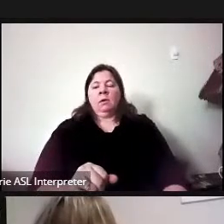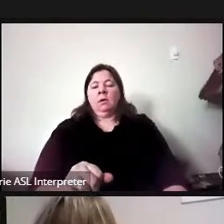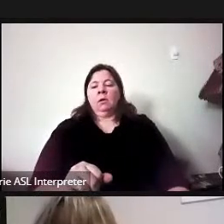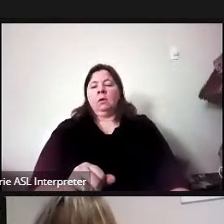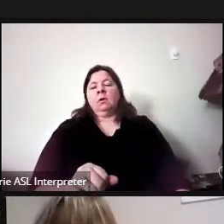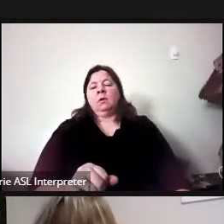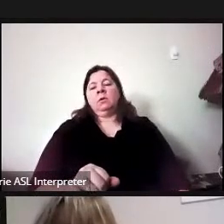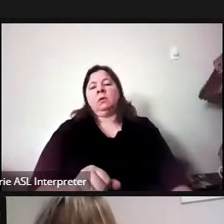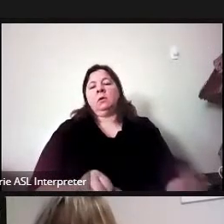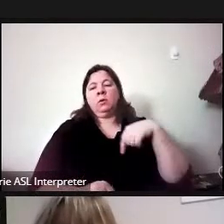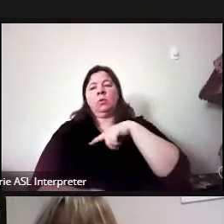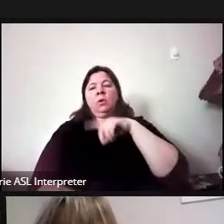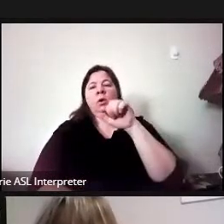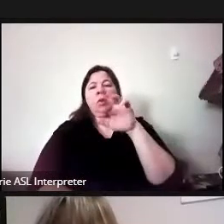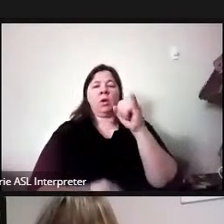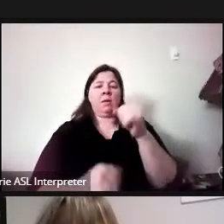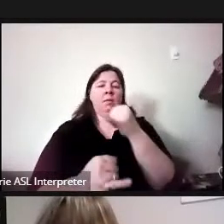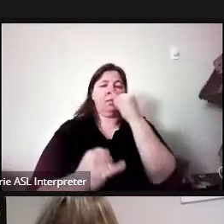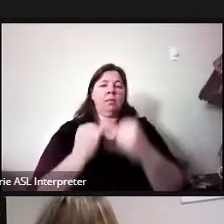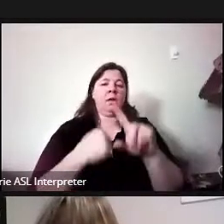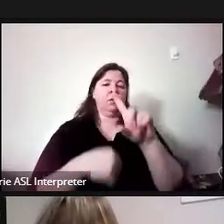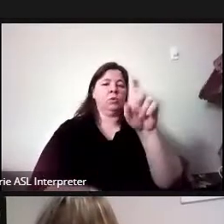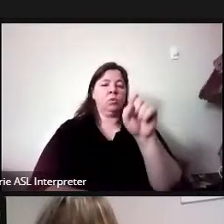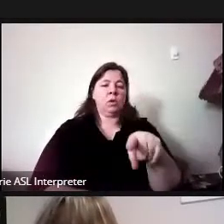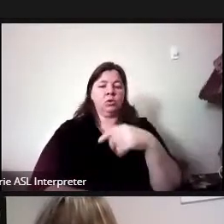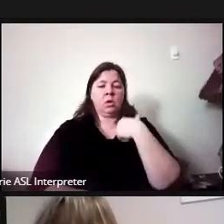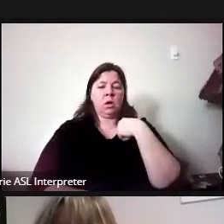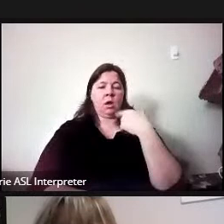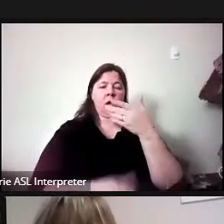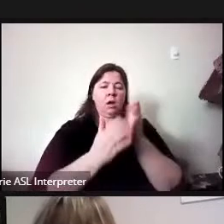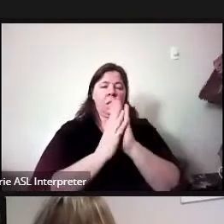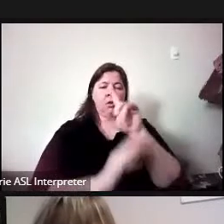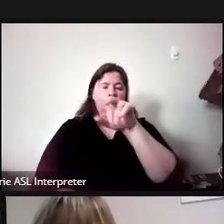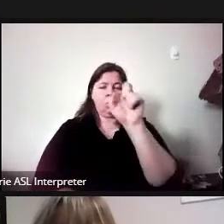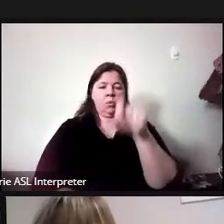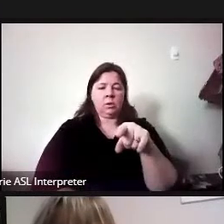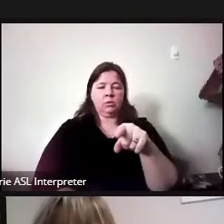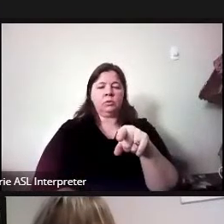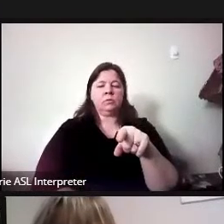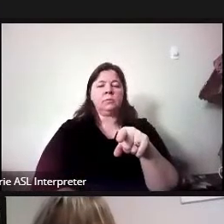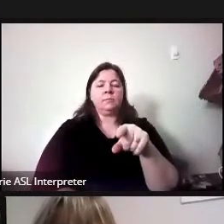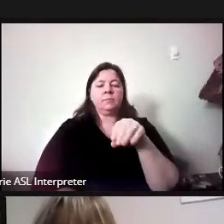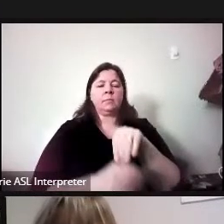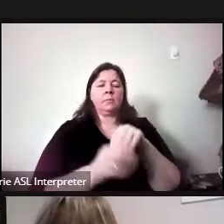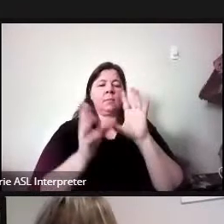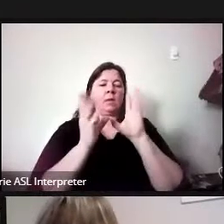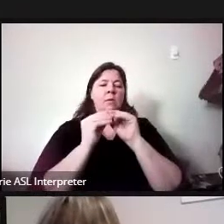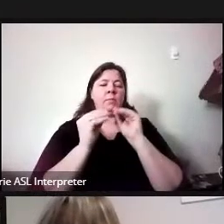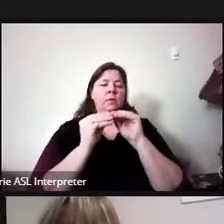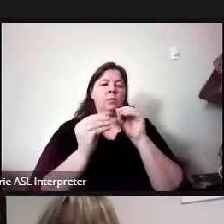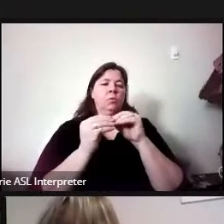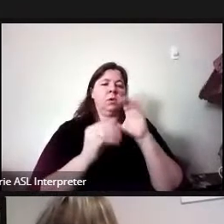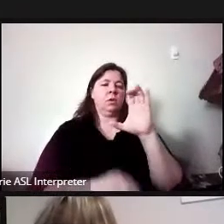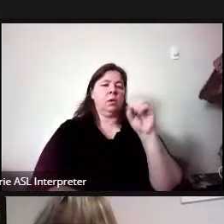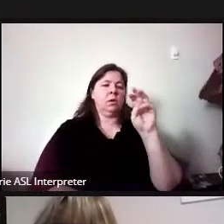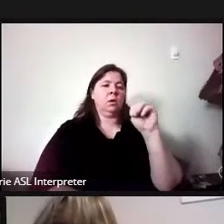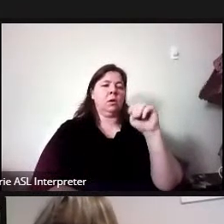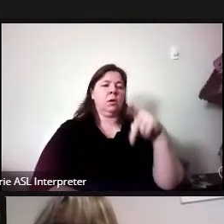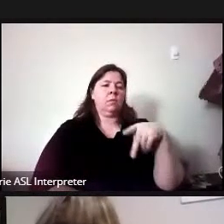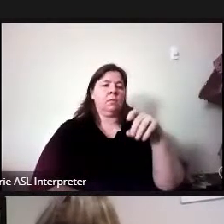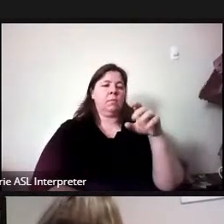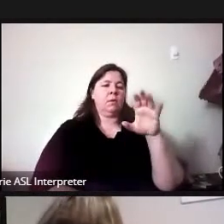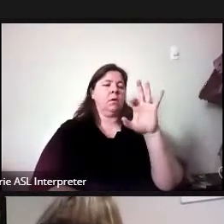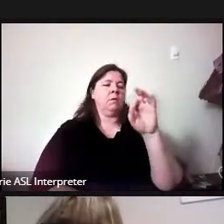Absolutely, we really are. And one last question. I actually asked this question because I was in a meeting with Comfort Confor earlier, and